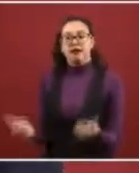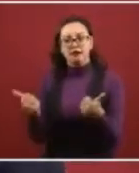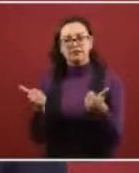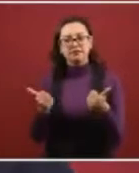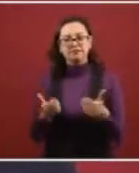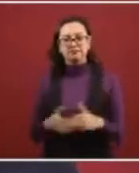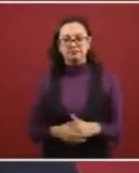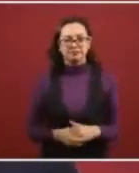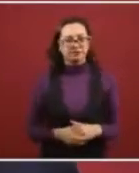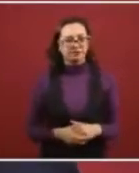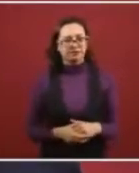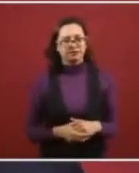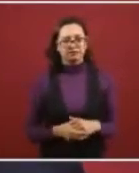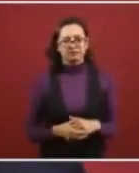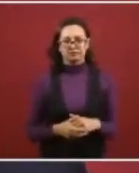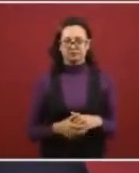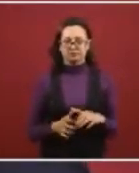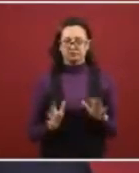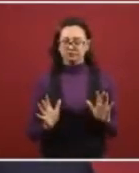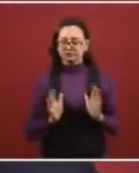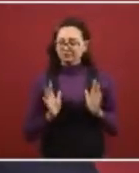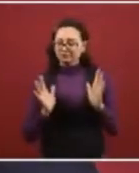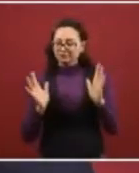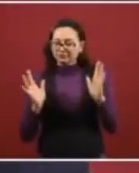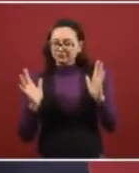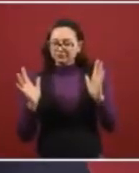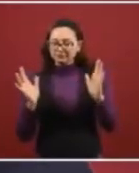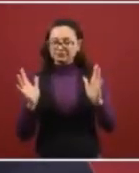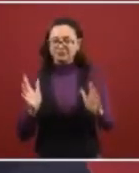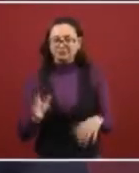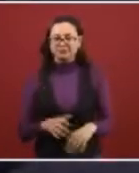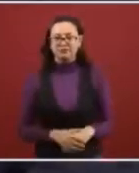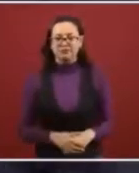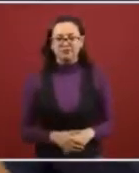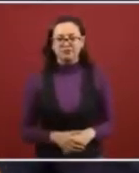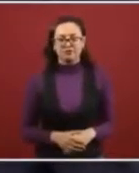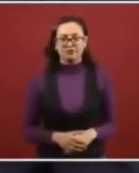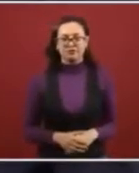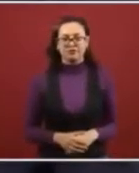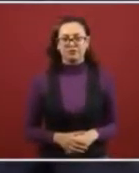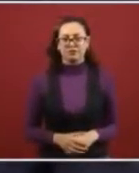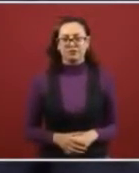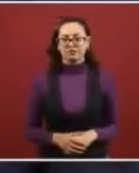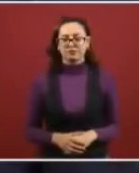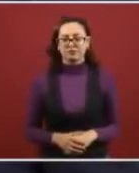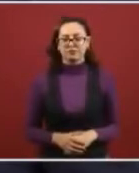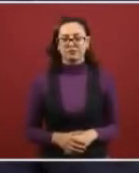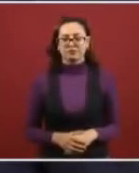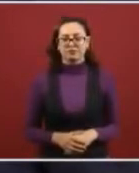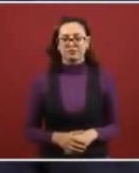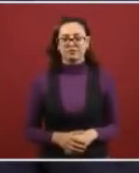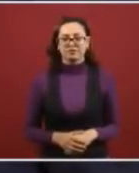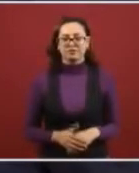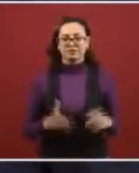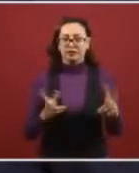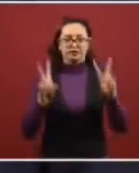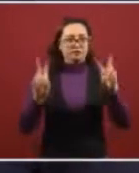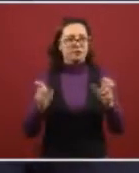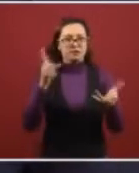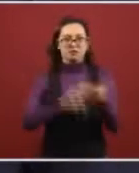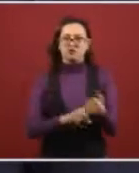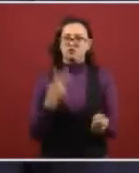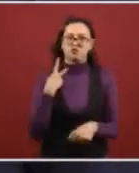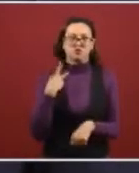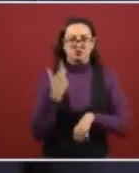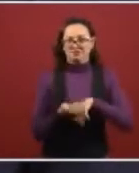se descompuso. It was in a state of la decomposition. Situación this situation. Administrativa, política. For